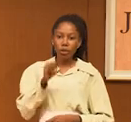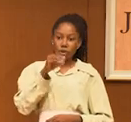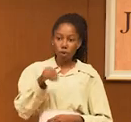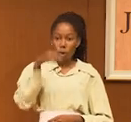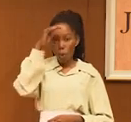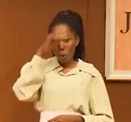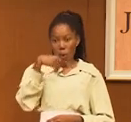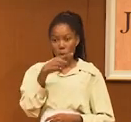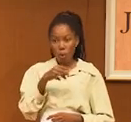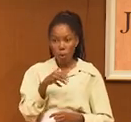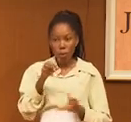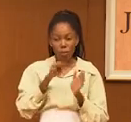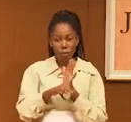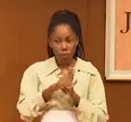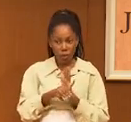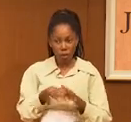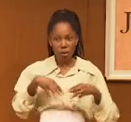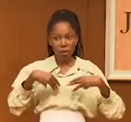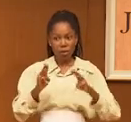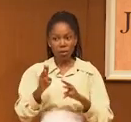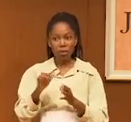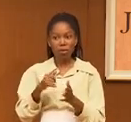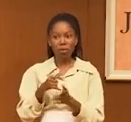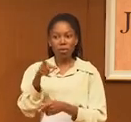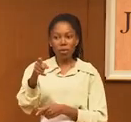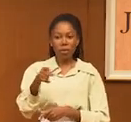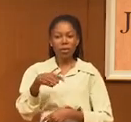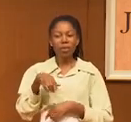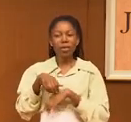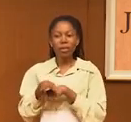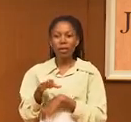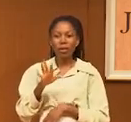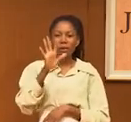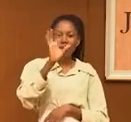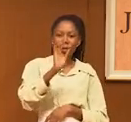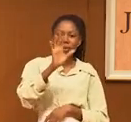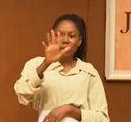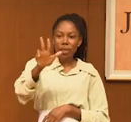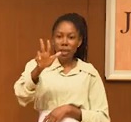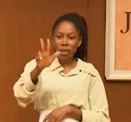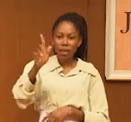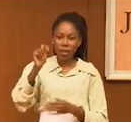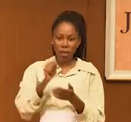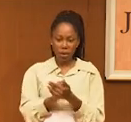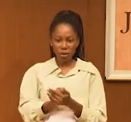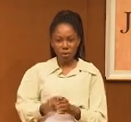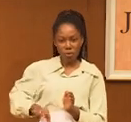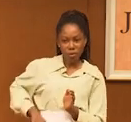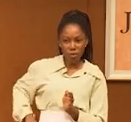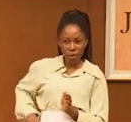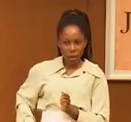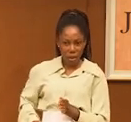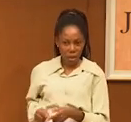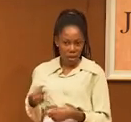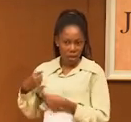Bitcoin for me and he sent 53,000 naira profit to me. And after that, the